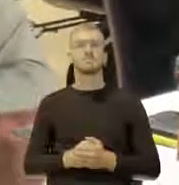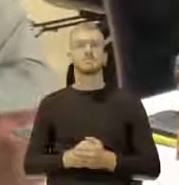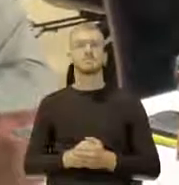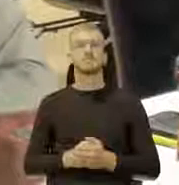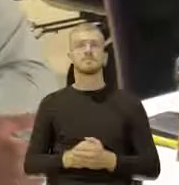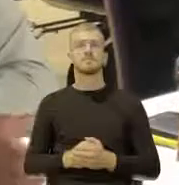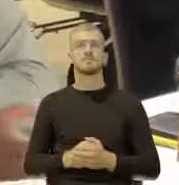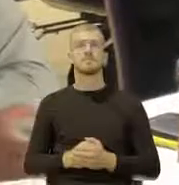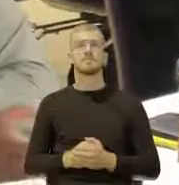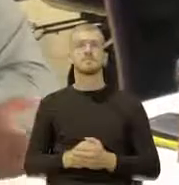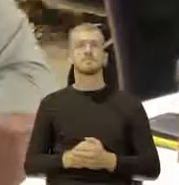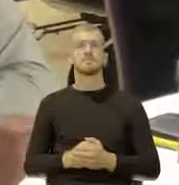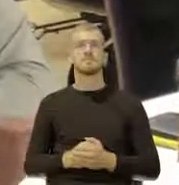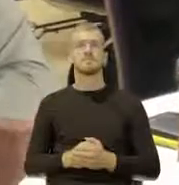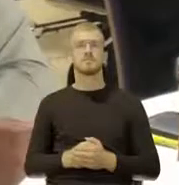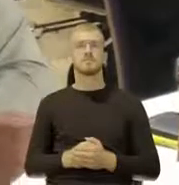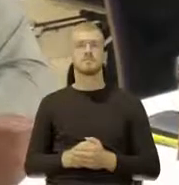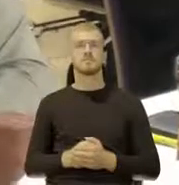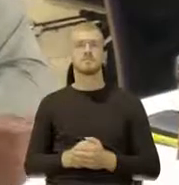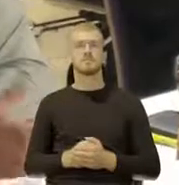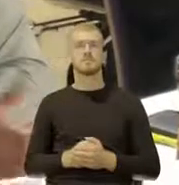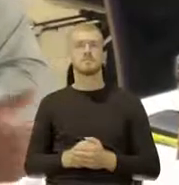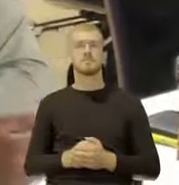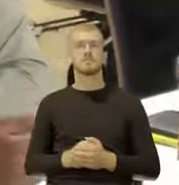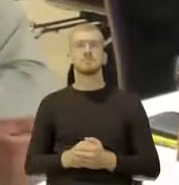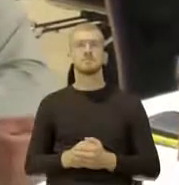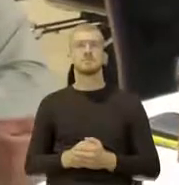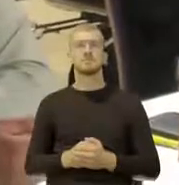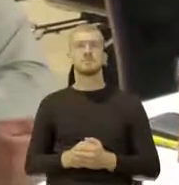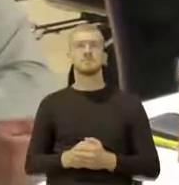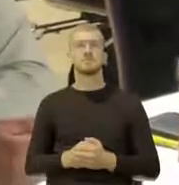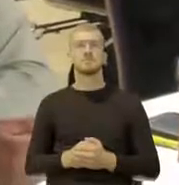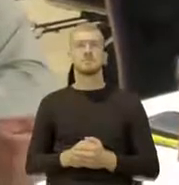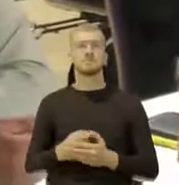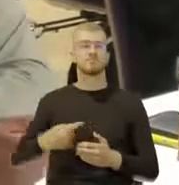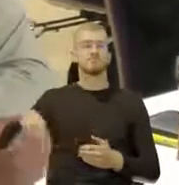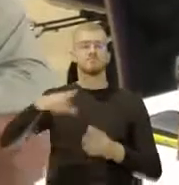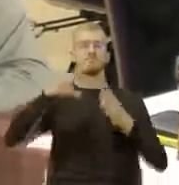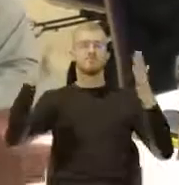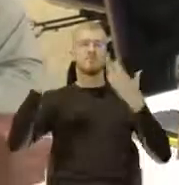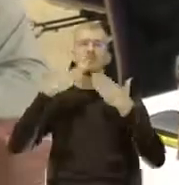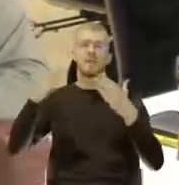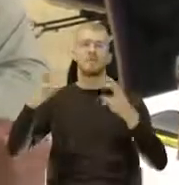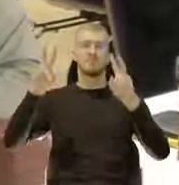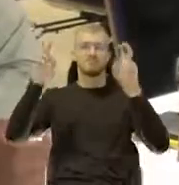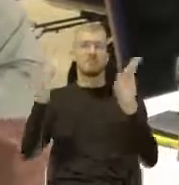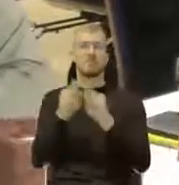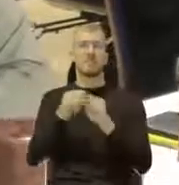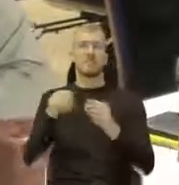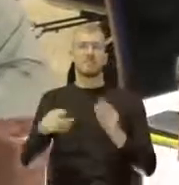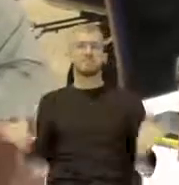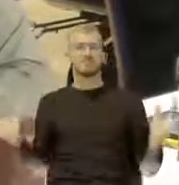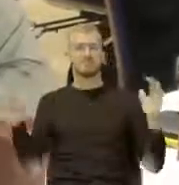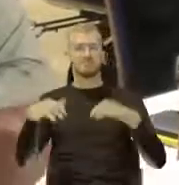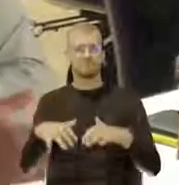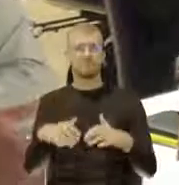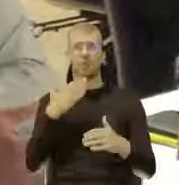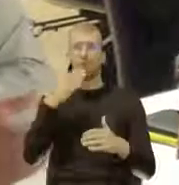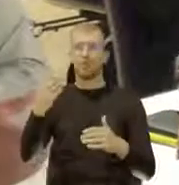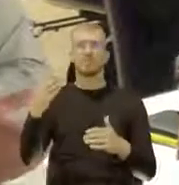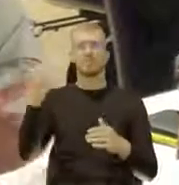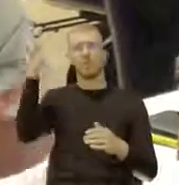least we're gaining something from it, something that we wish that all our compatriot assemblies and metropolitan areas would